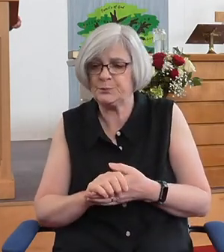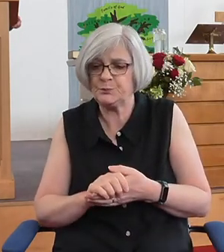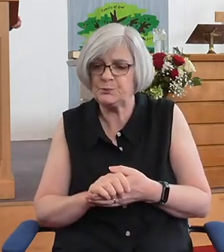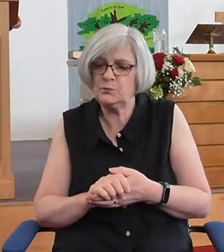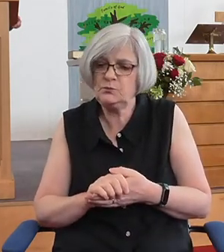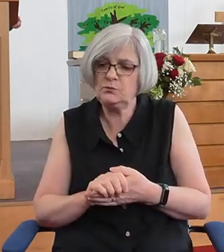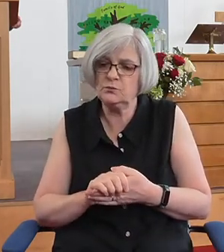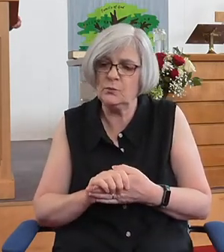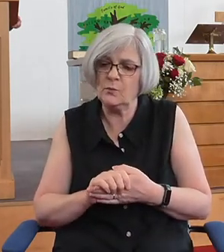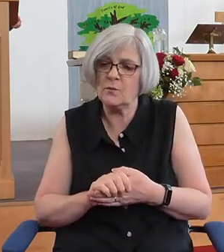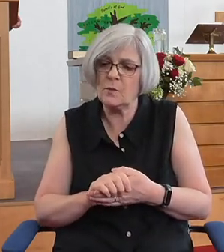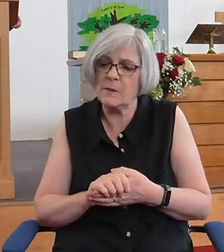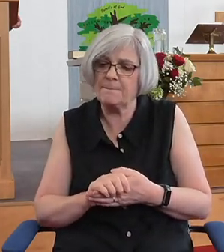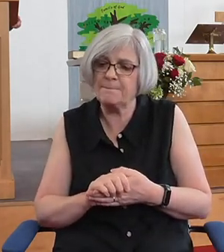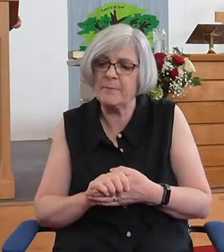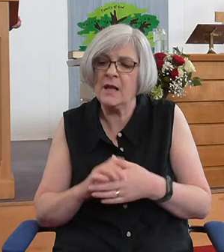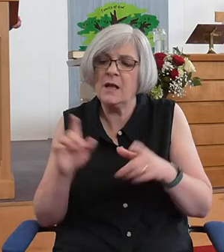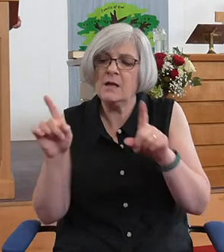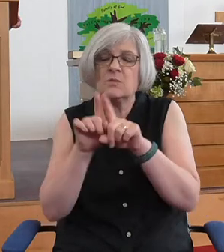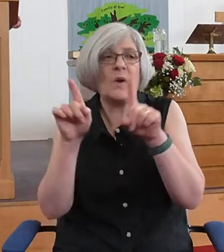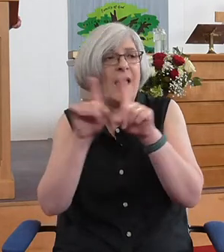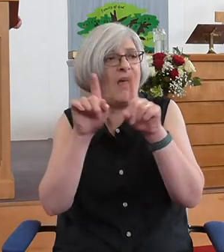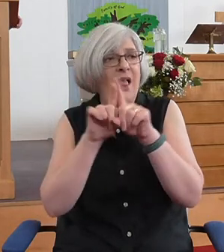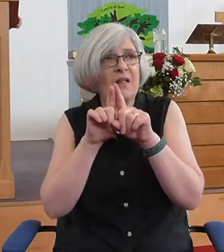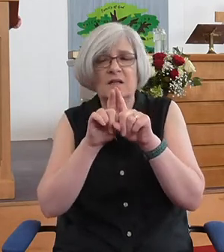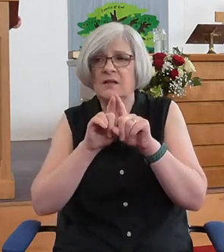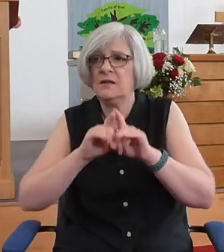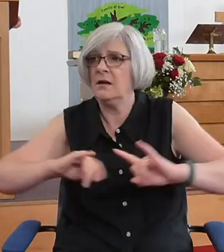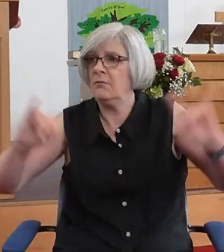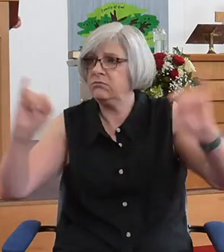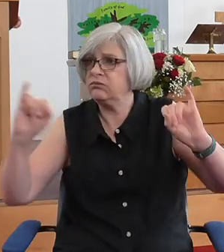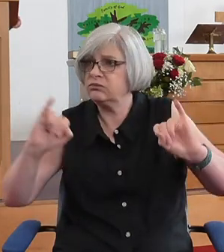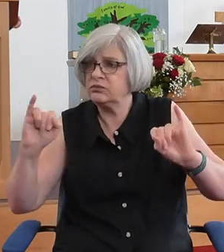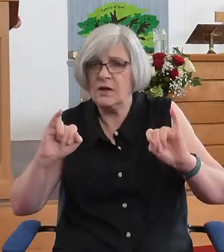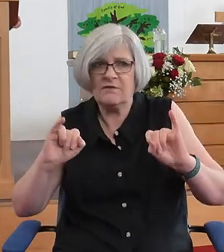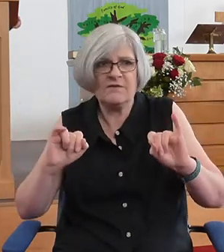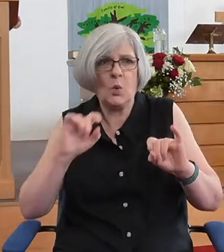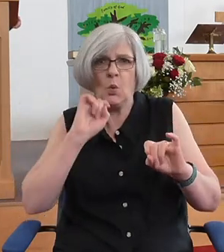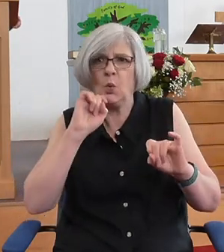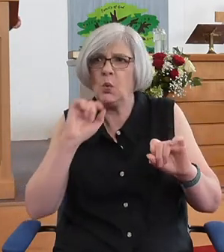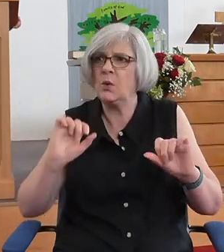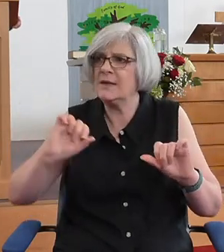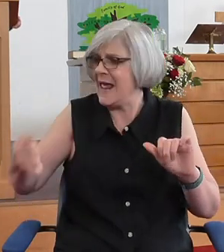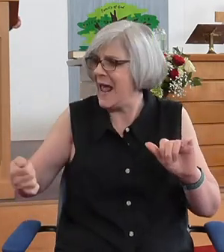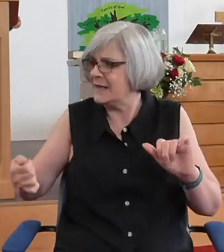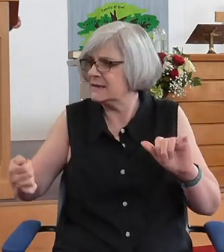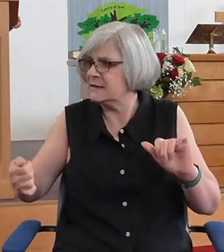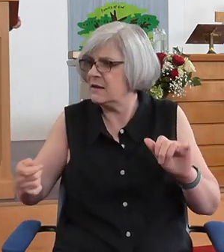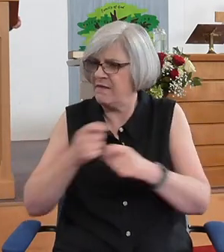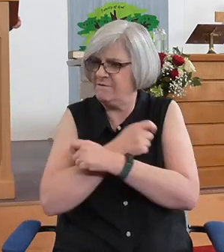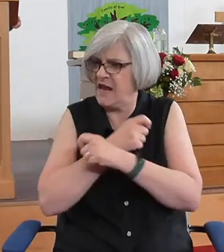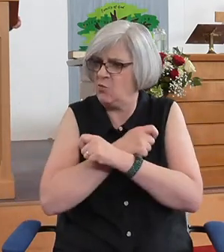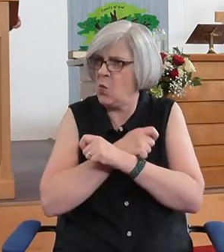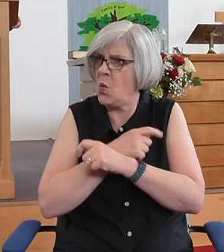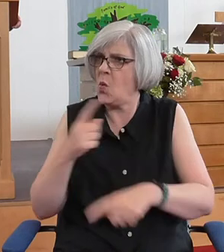were. It also caused havoc with the succession to the throne, which naturally went to the